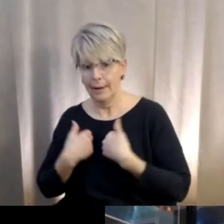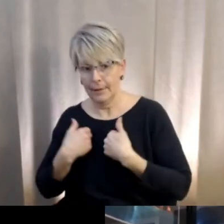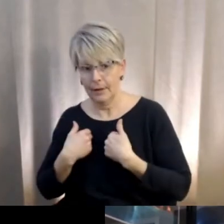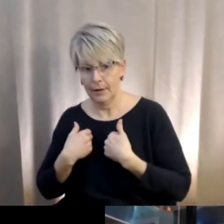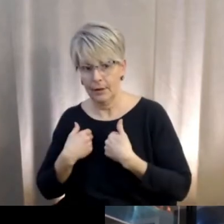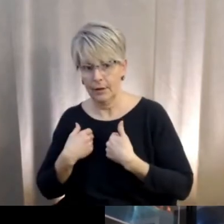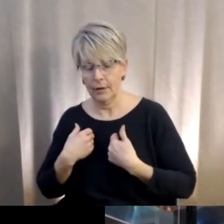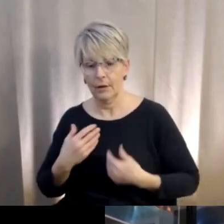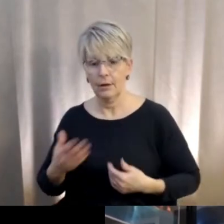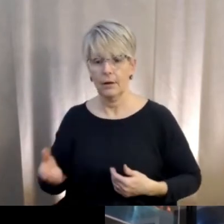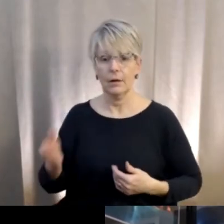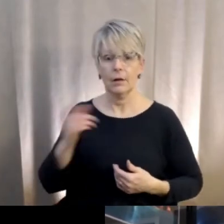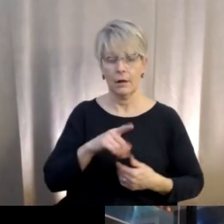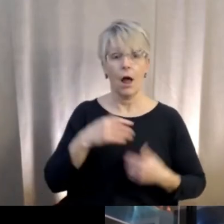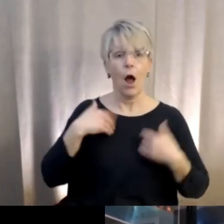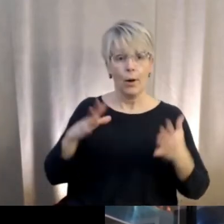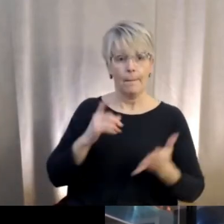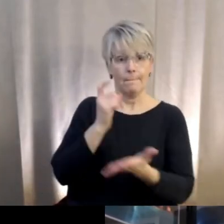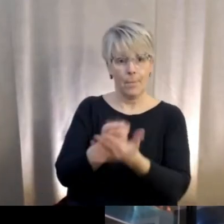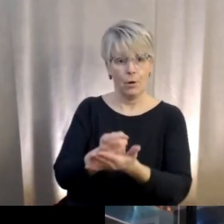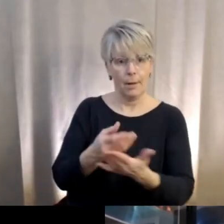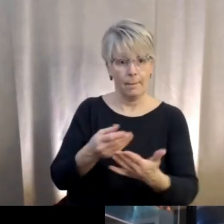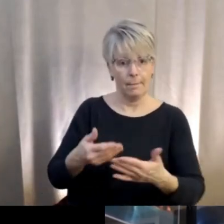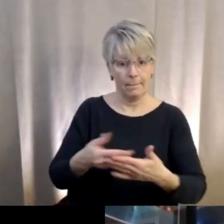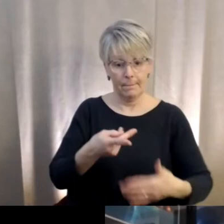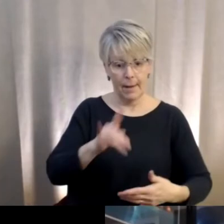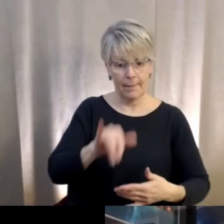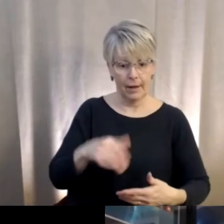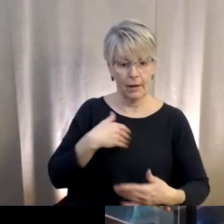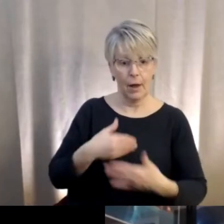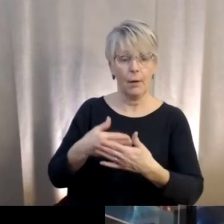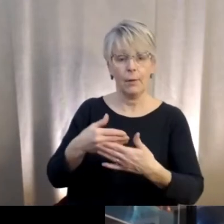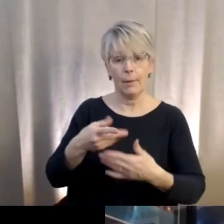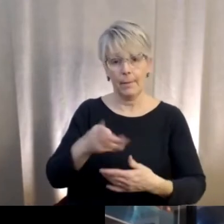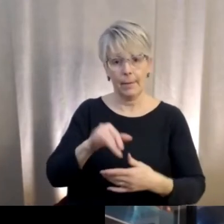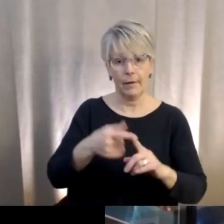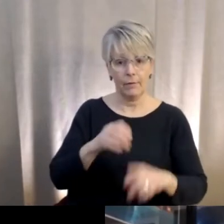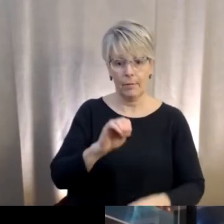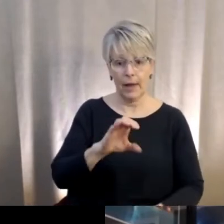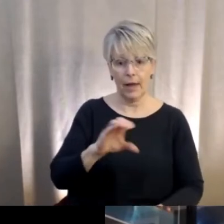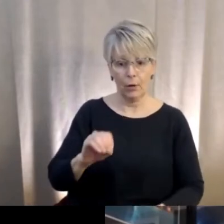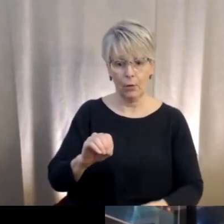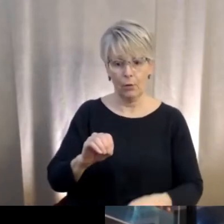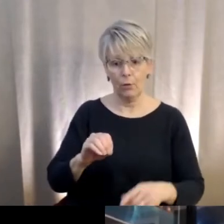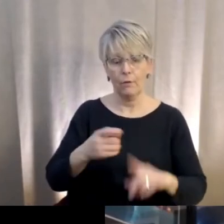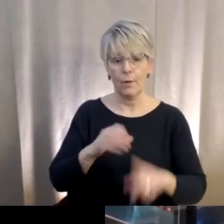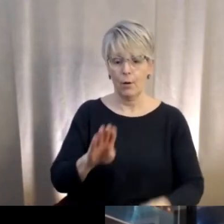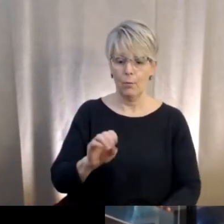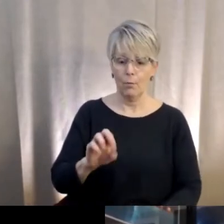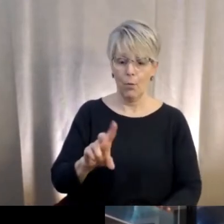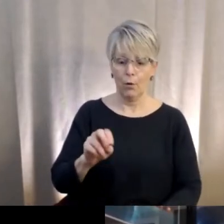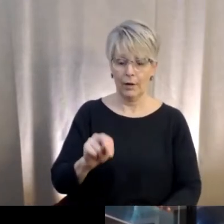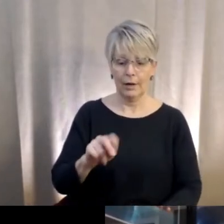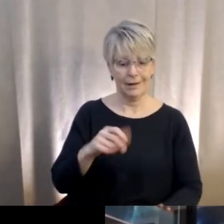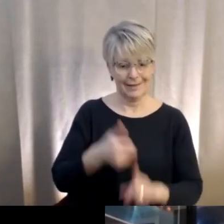I already have bought a puppy. So we have a puppy from Echo, Labradors from Borden. Mm-hmm. Now, I'm not